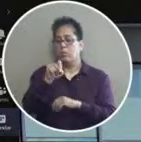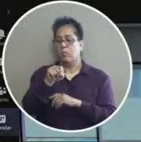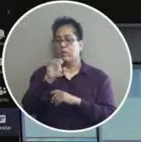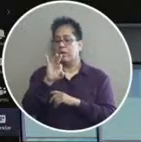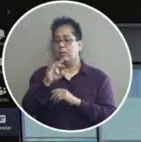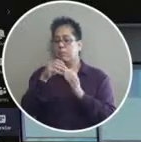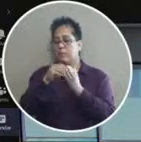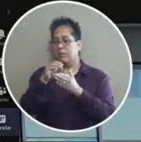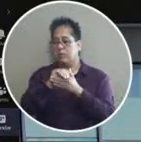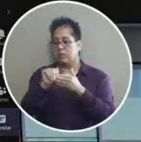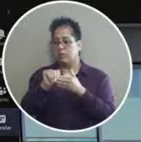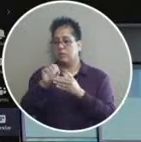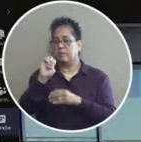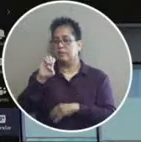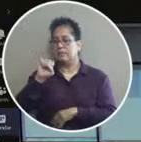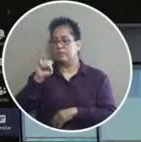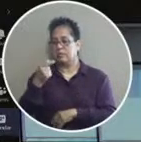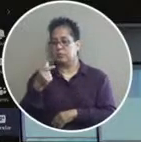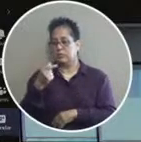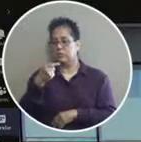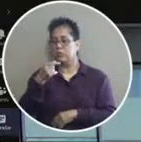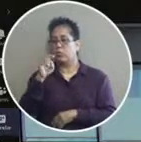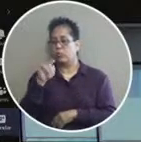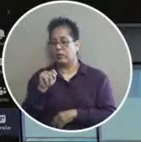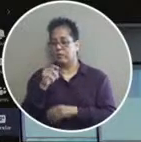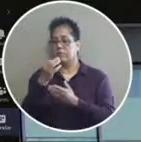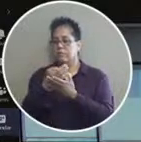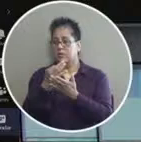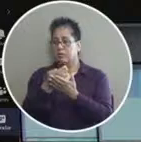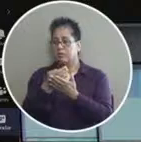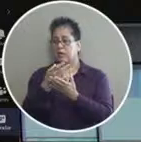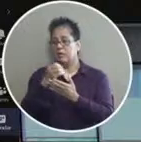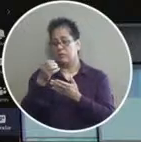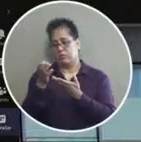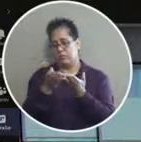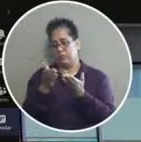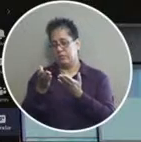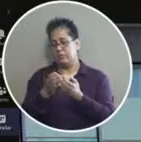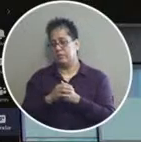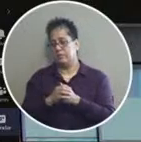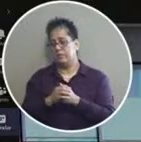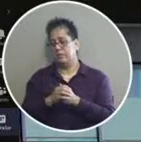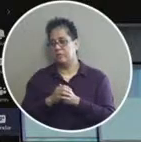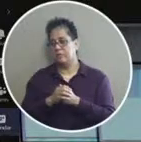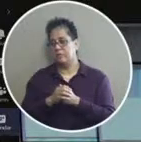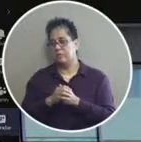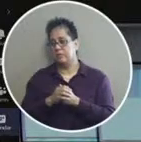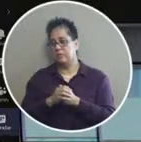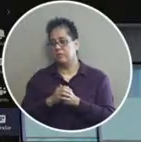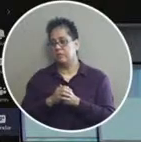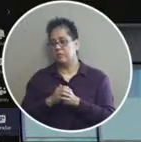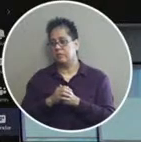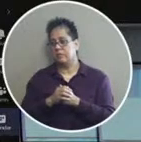in emergency solutions grant CB funded projects and services.